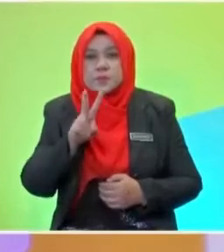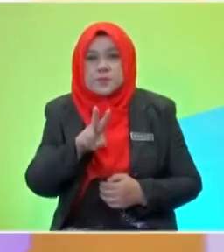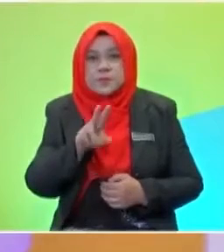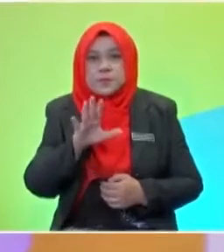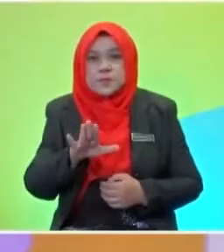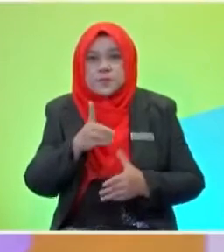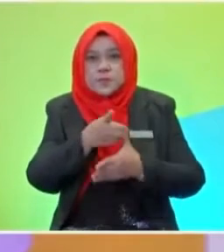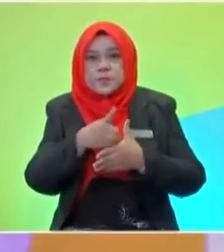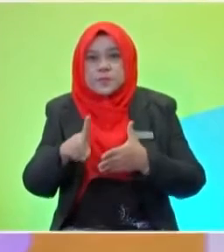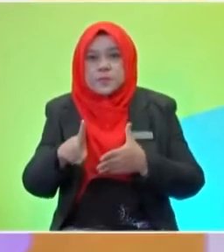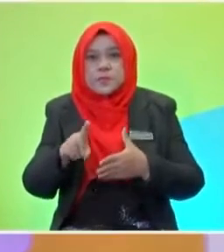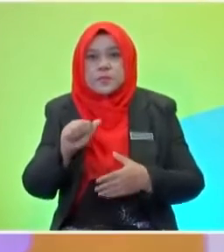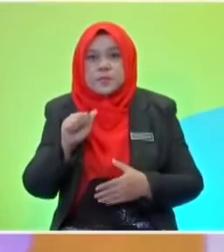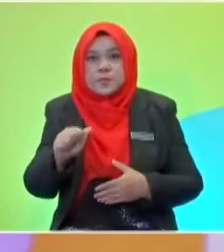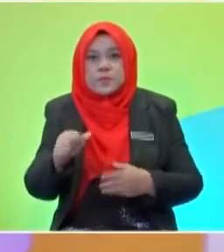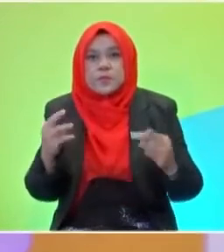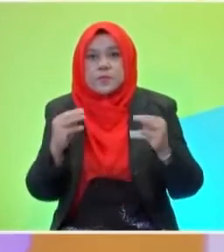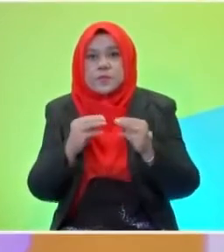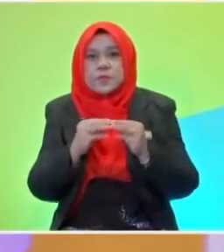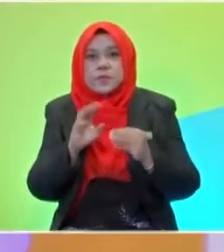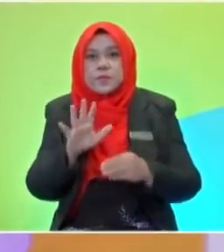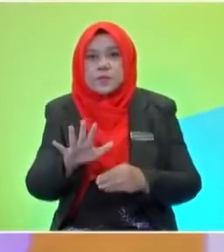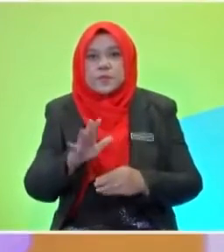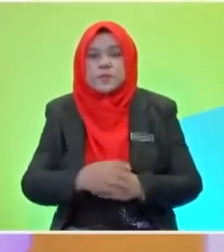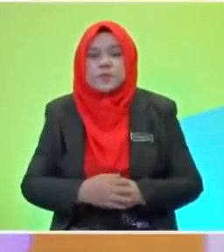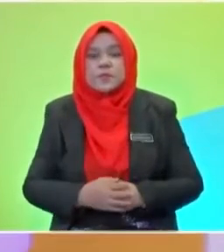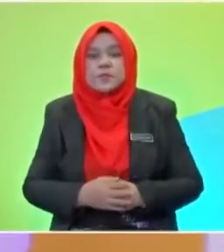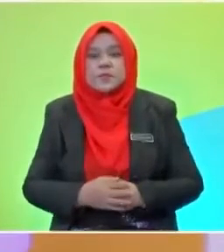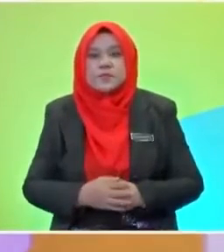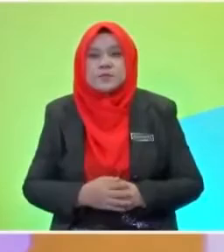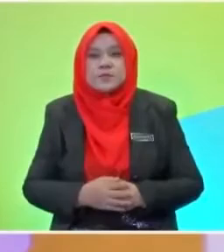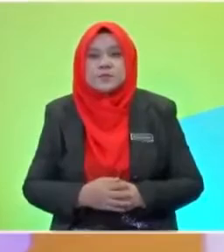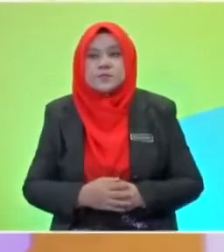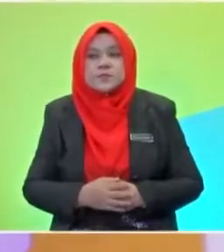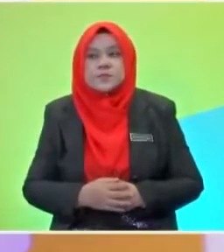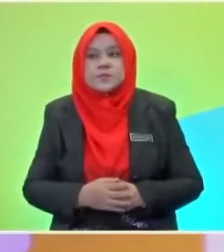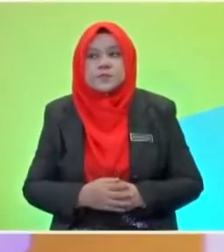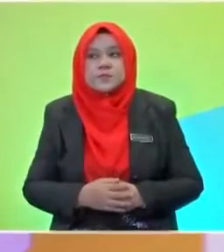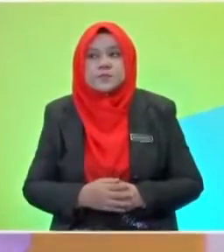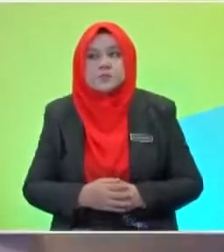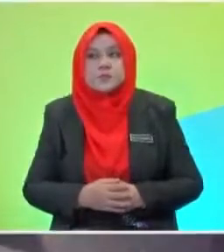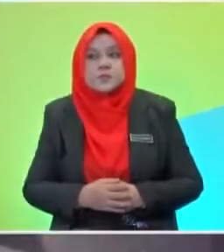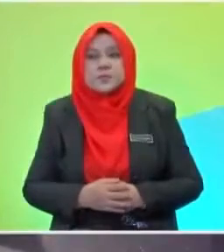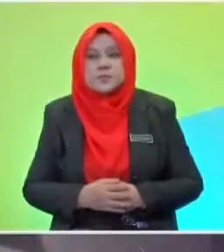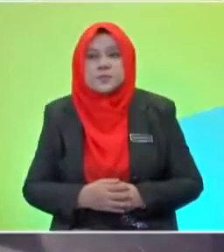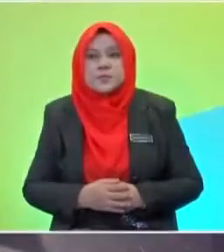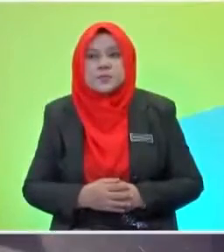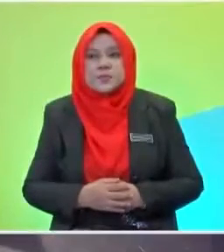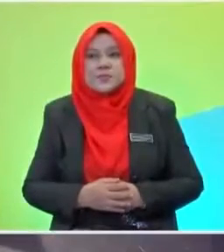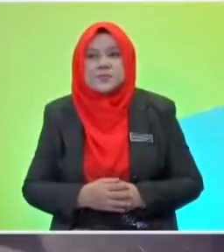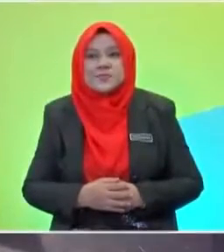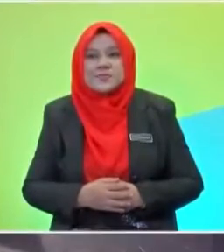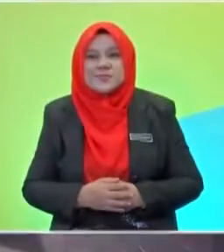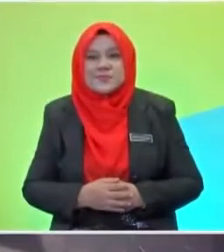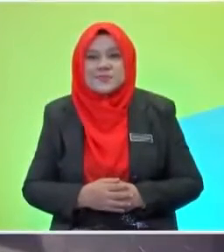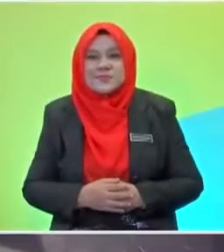25 divided by A equals to 5. Okay, Nijat? Okay, Nijat. Okay. I'm very sorry, Charu. You have only one color to choose.